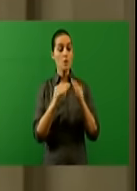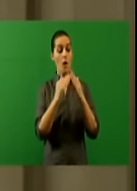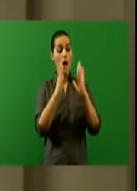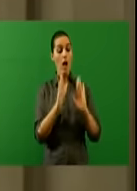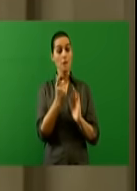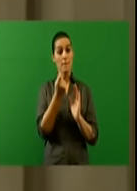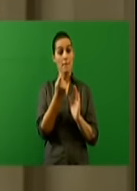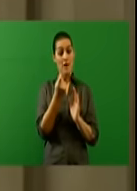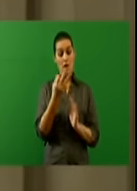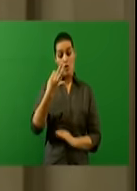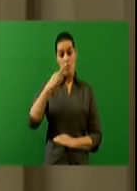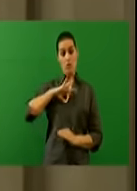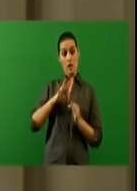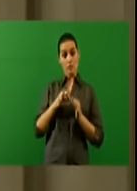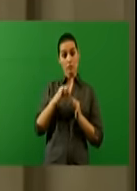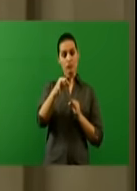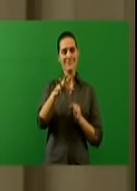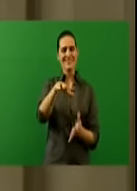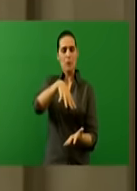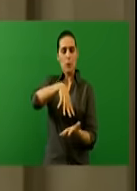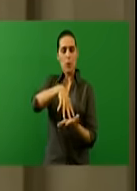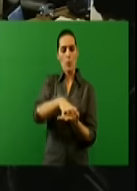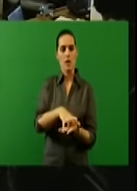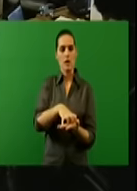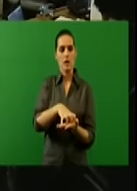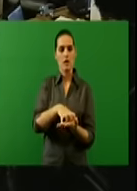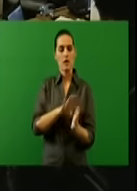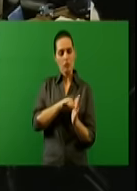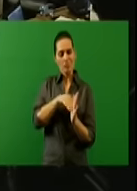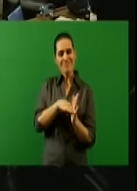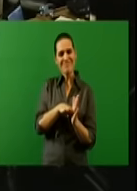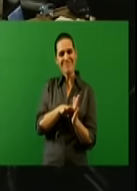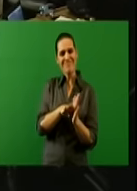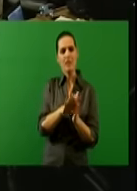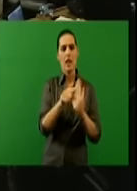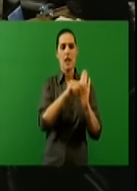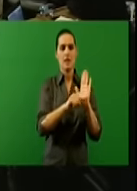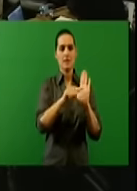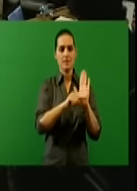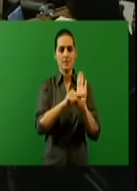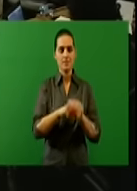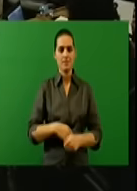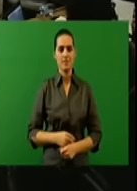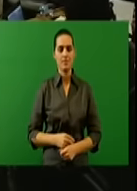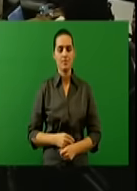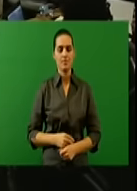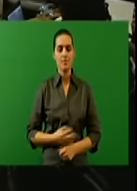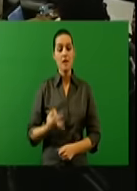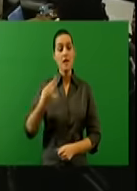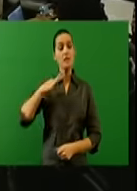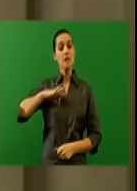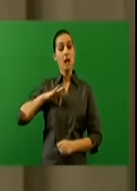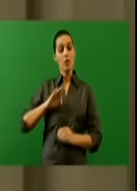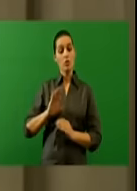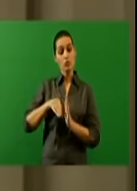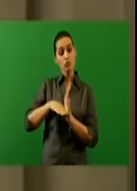weak with negative real rates of growth. Average wage growth has remained relatively stable, but